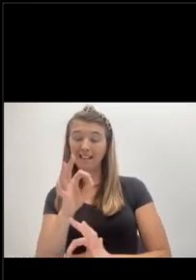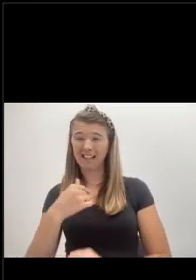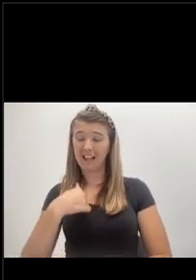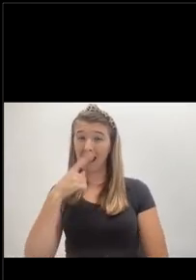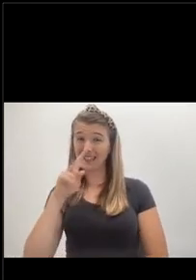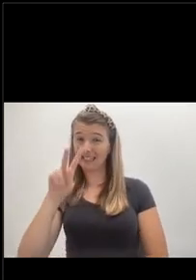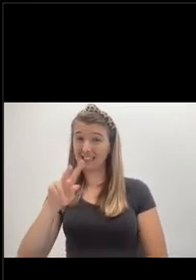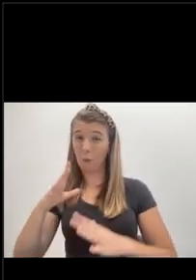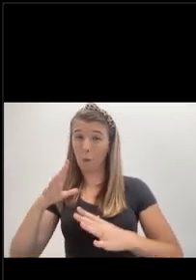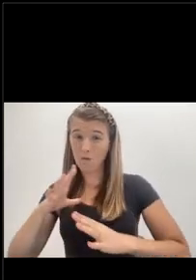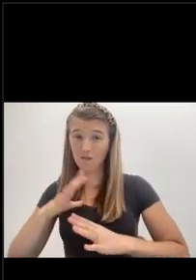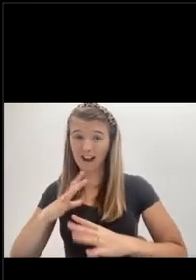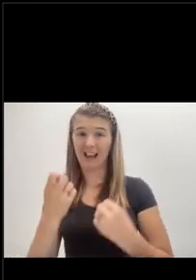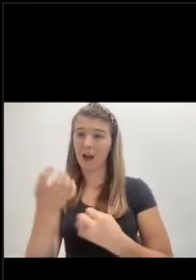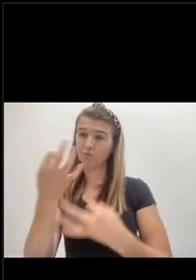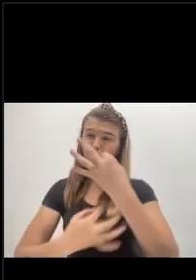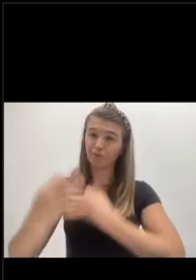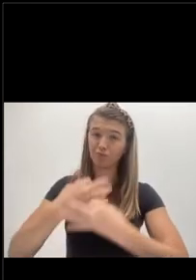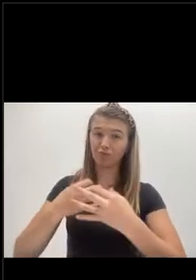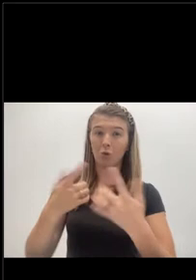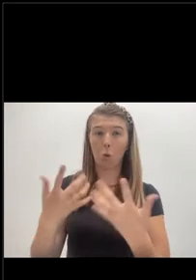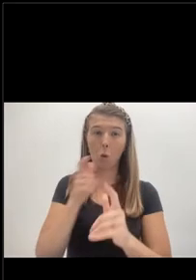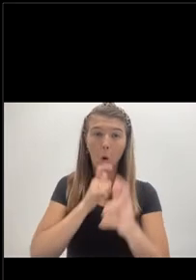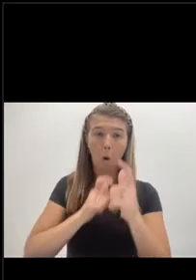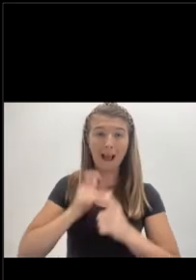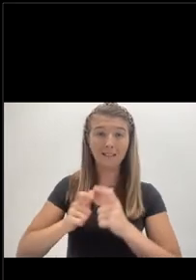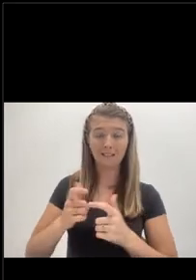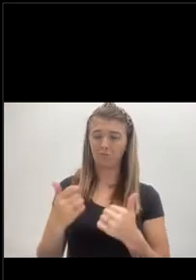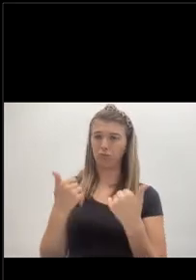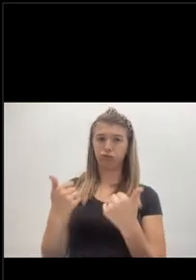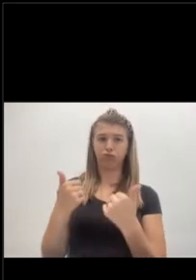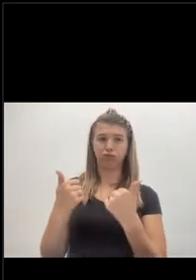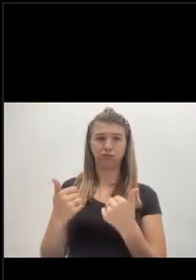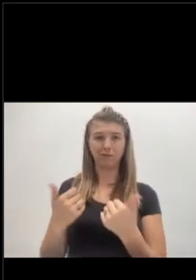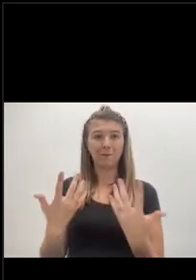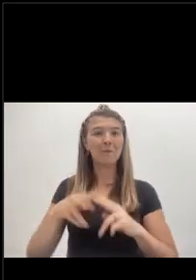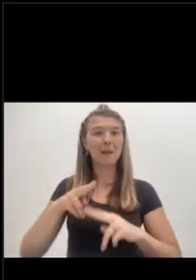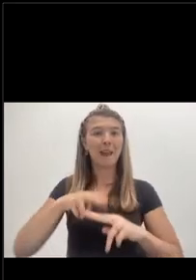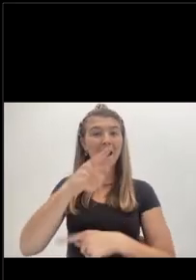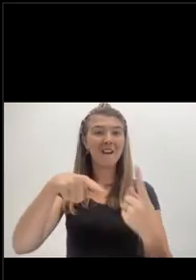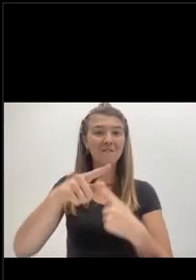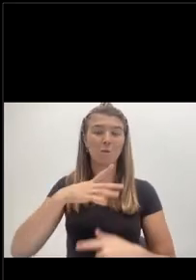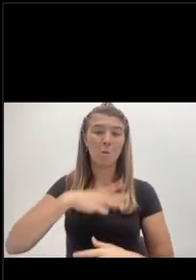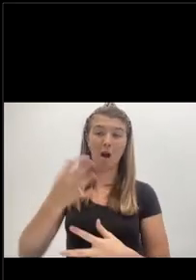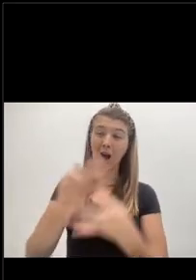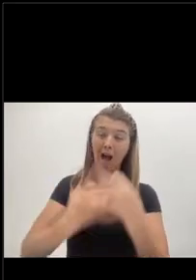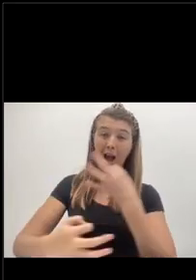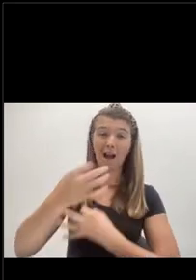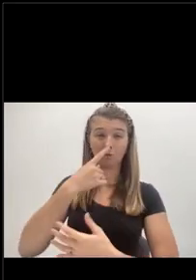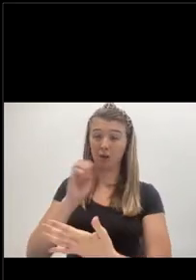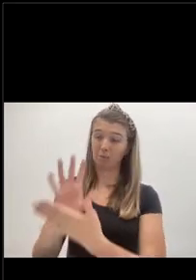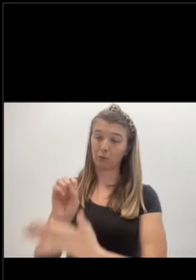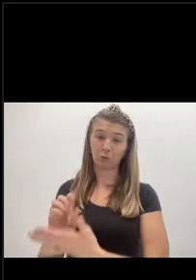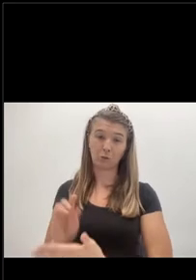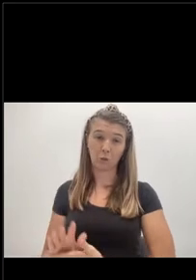that there are good questions and comments coming in. So if you have any questions at any time throughout the presentations, get those in there, and we'll